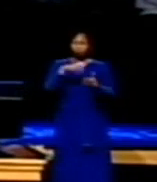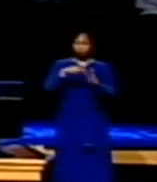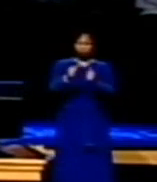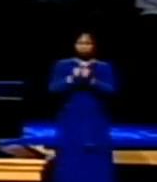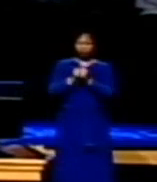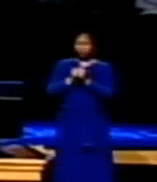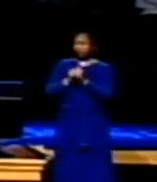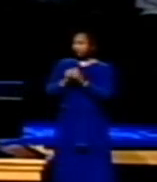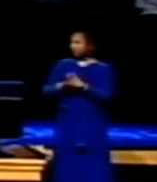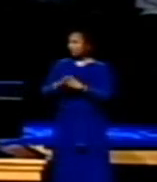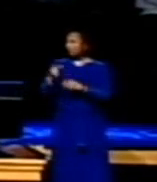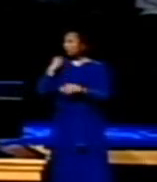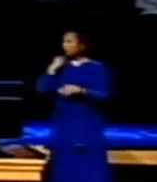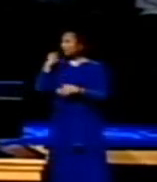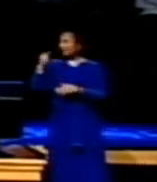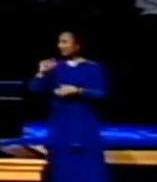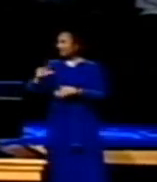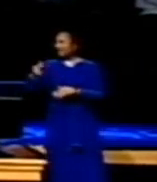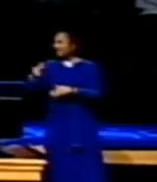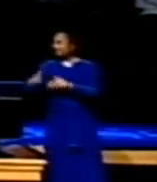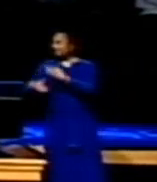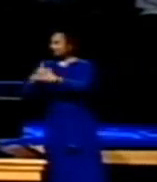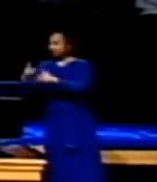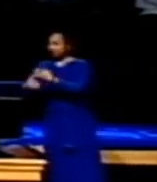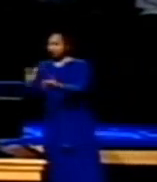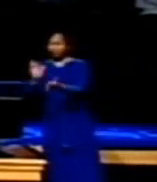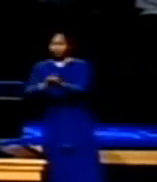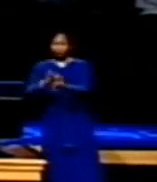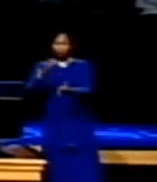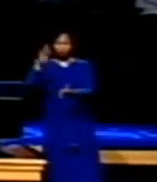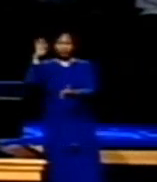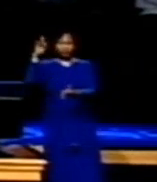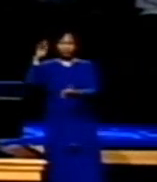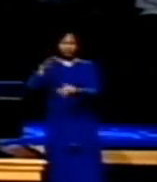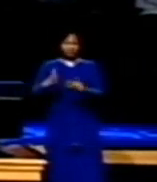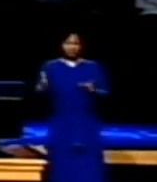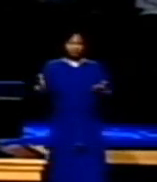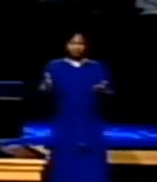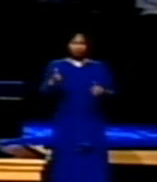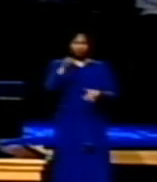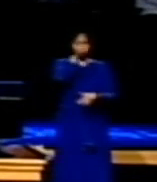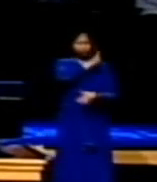me. We will tell the next generation.